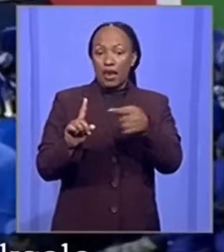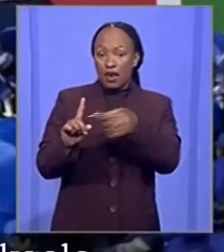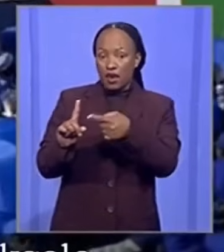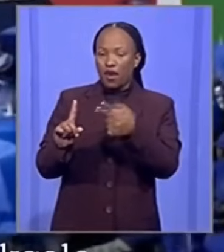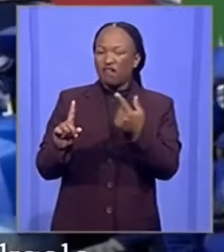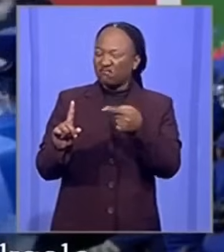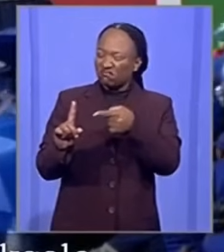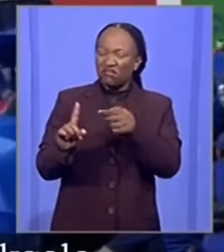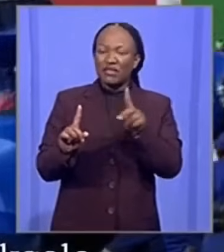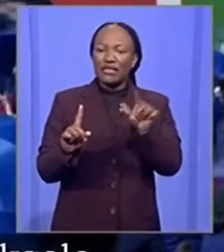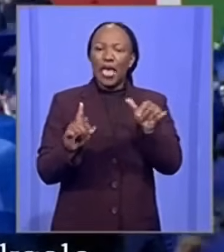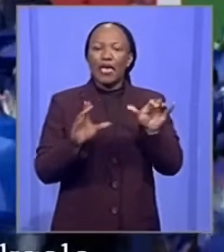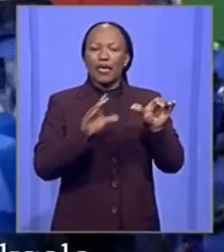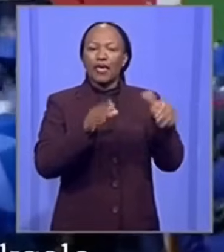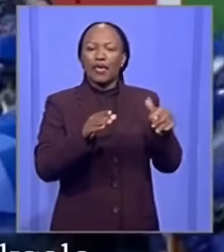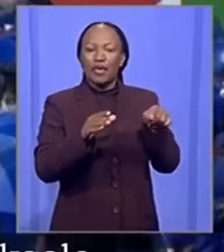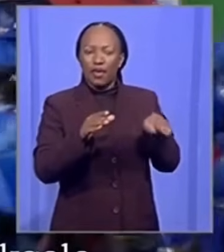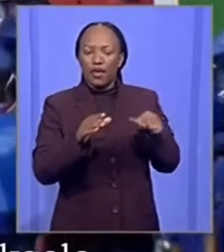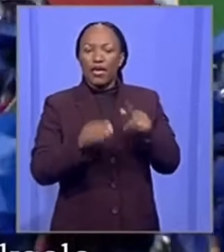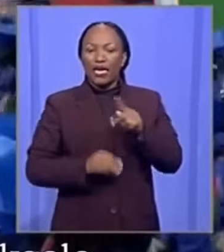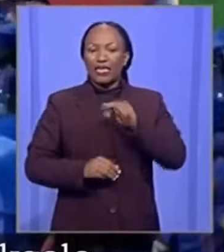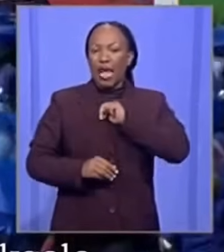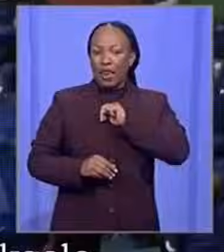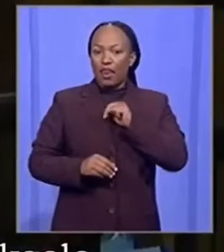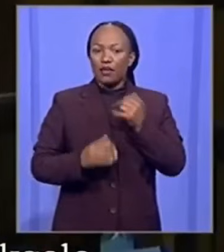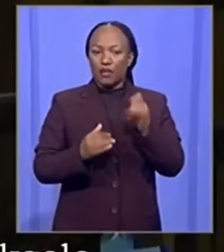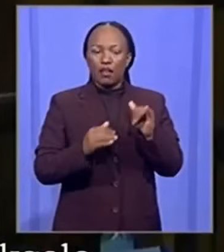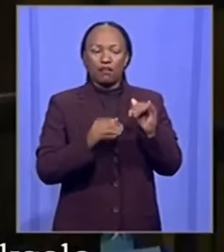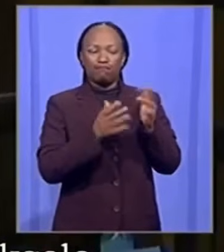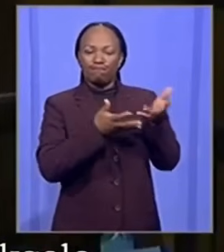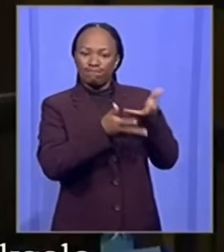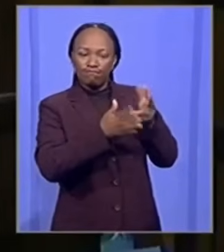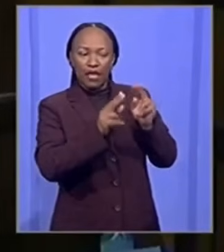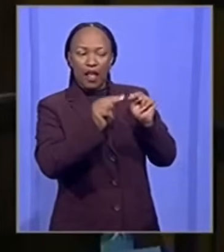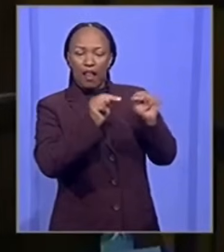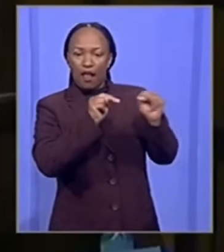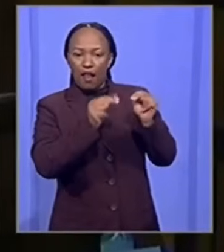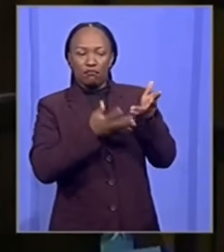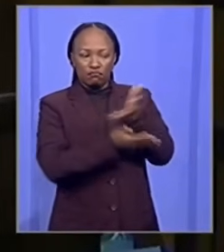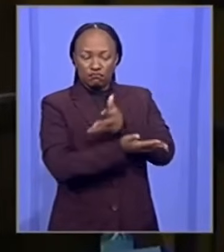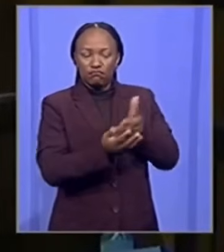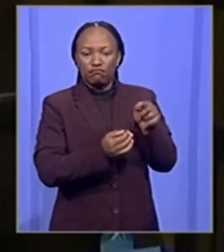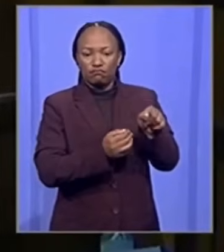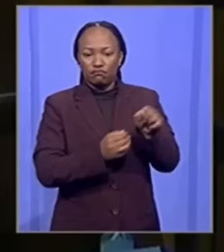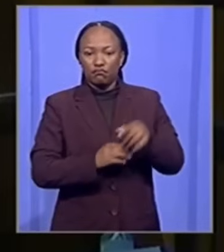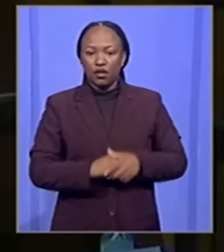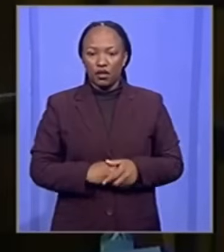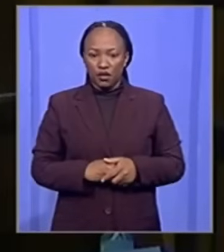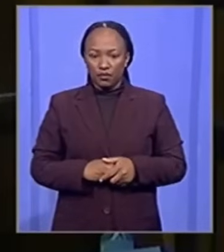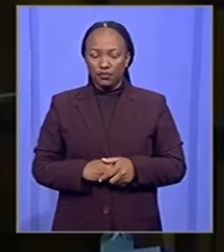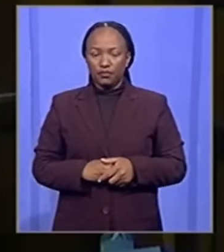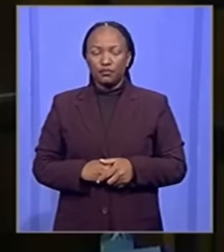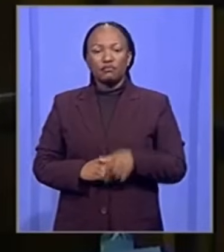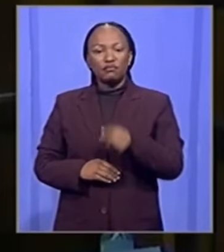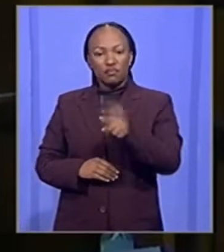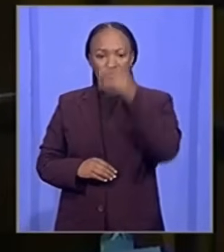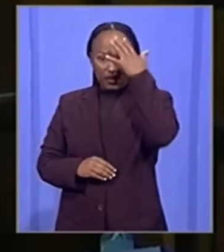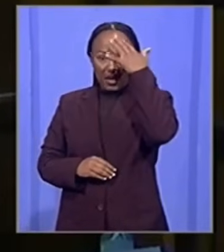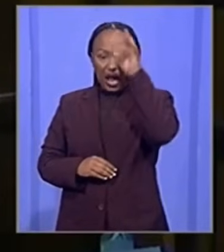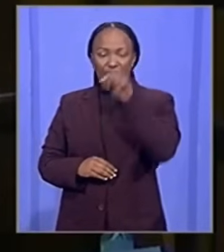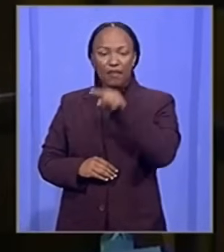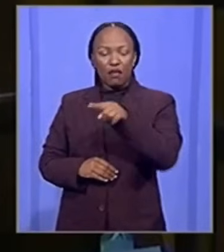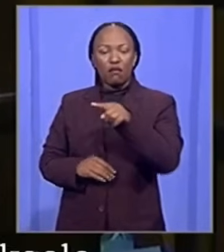sekasekwa nkgetheng wa botonakgolo ba KwaZulu-Natal. In our roles as government and as opposition in our committees, that